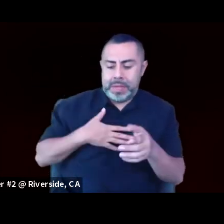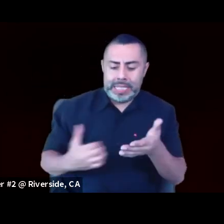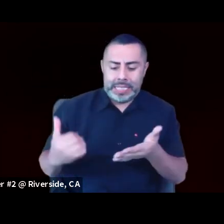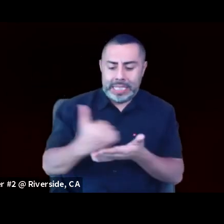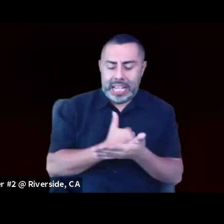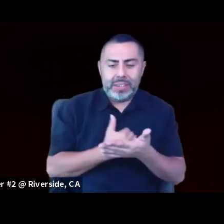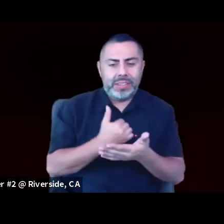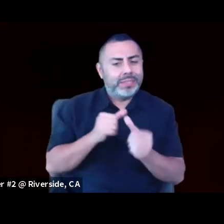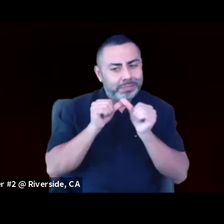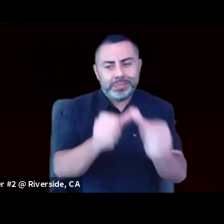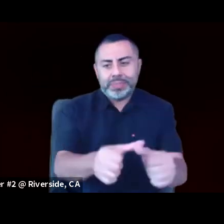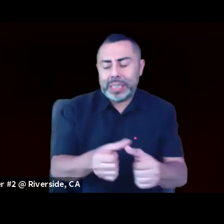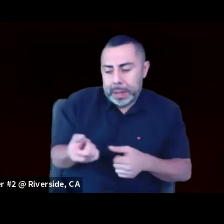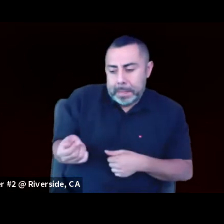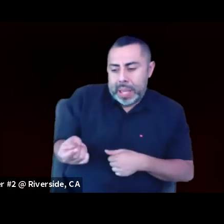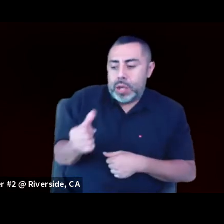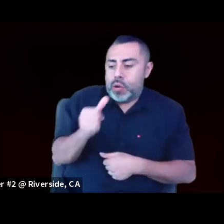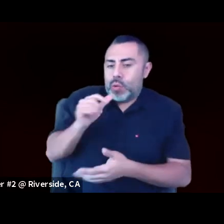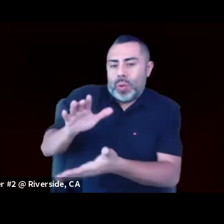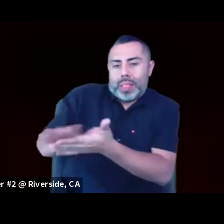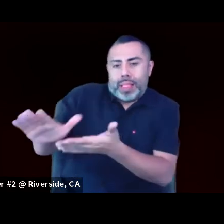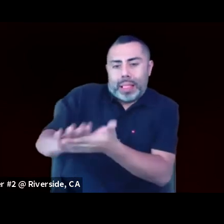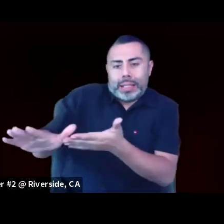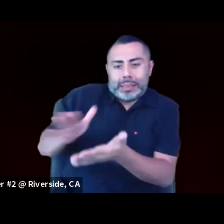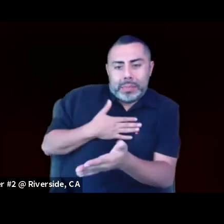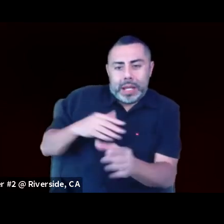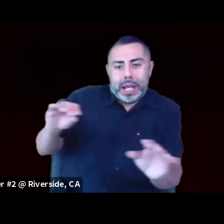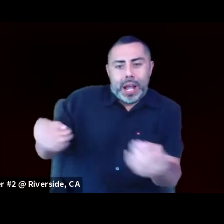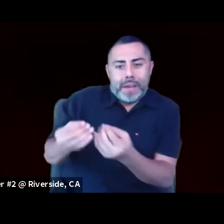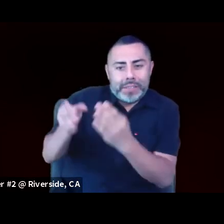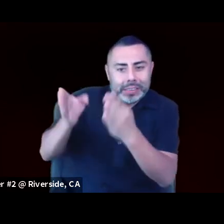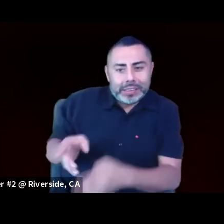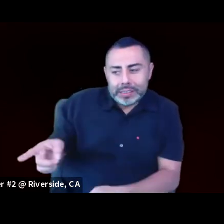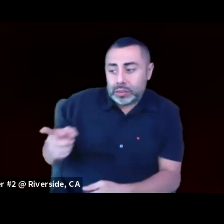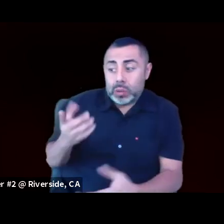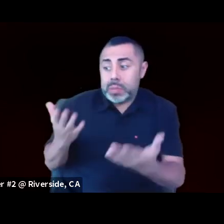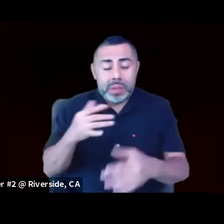their office and the actor who is suddenly in dire straits?